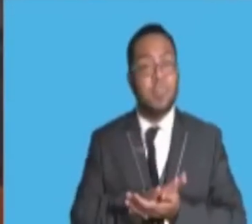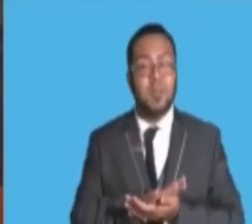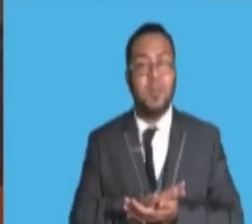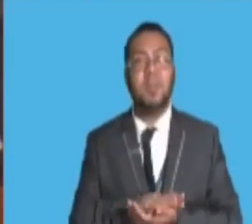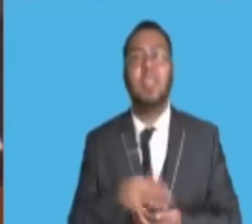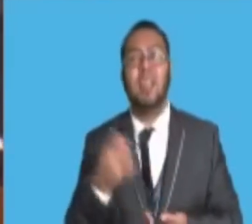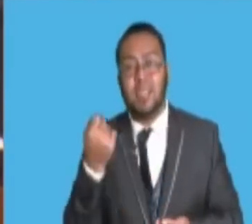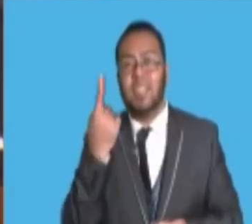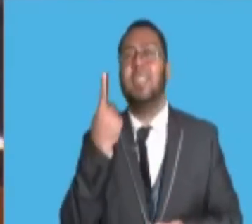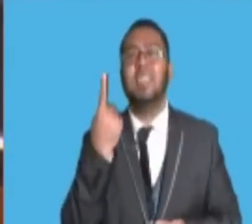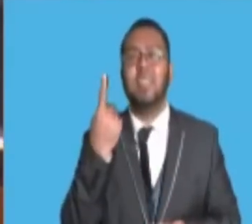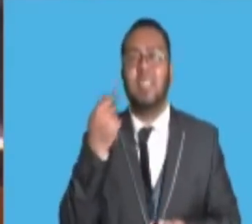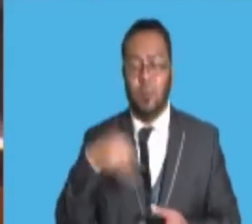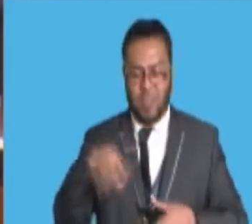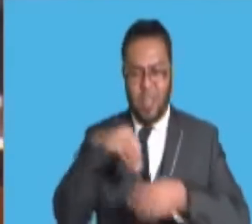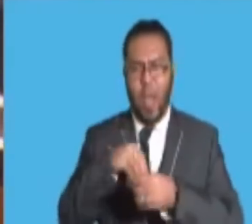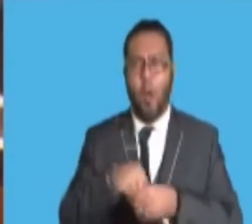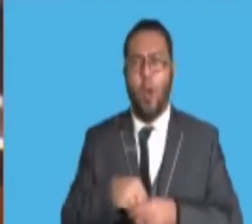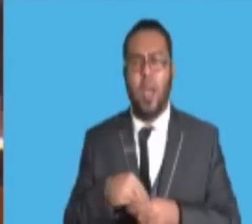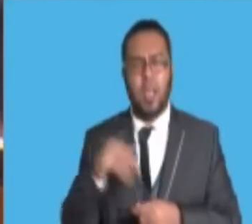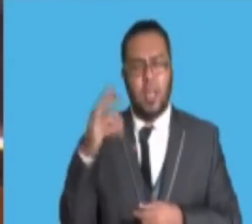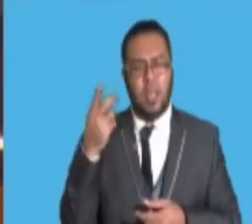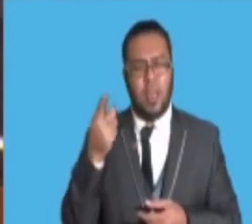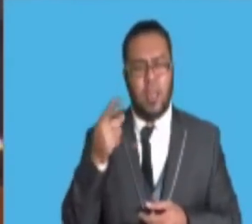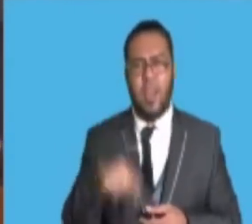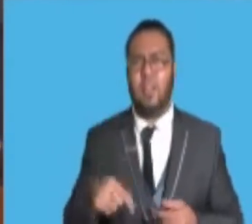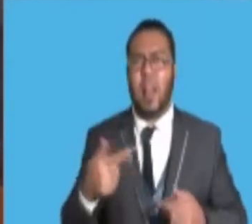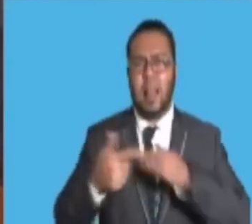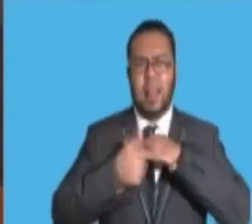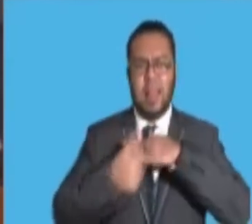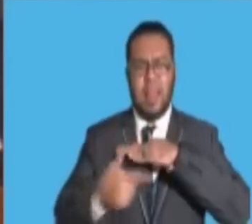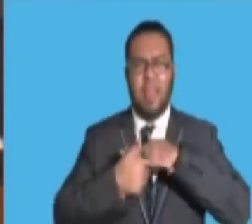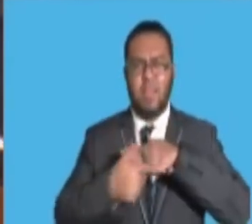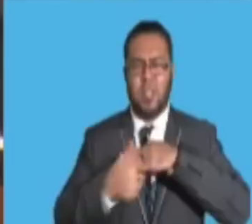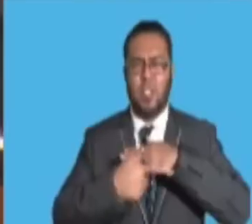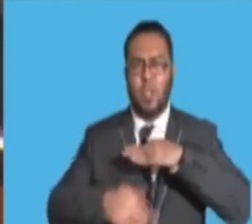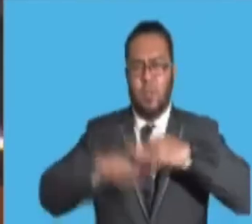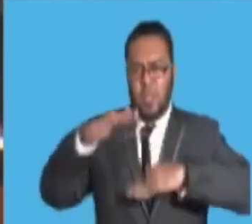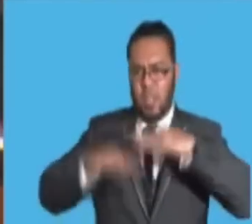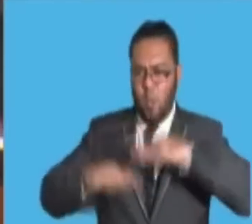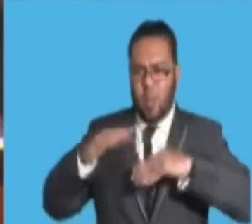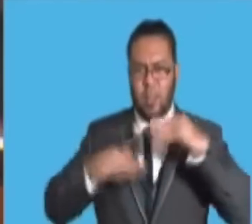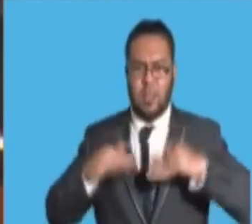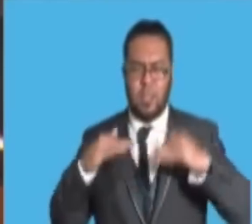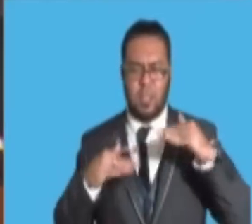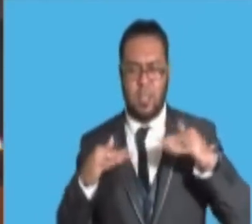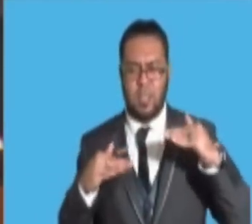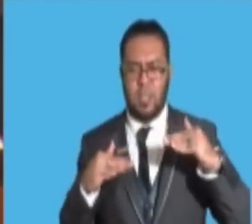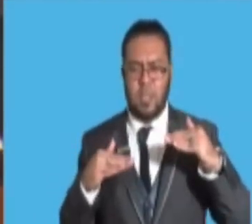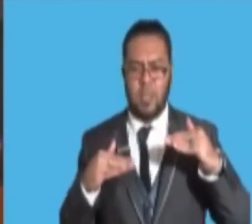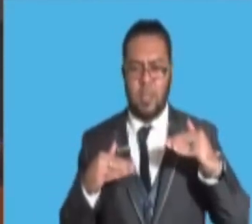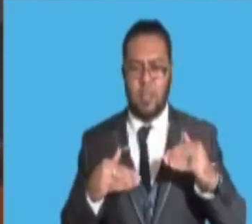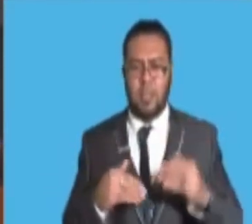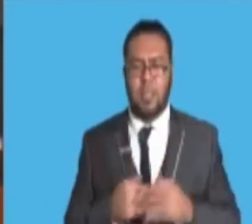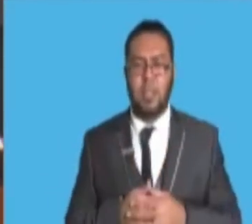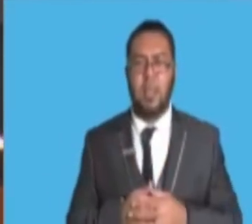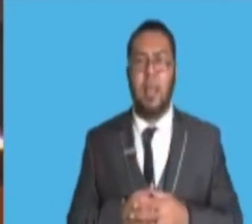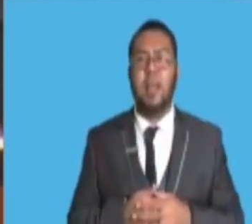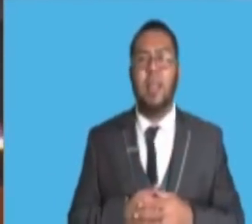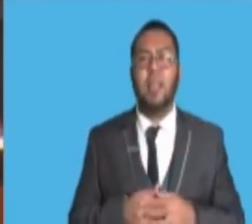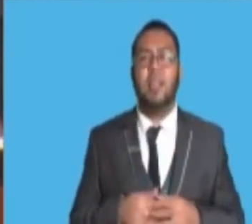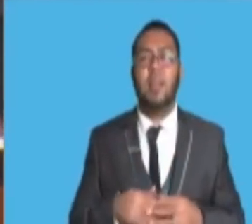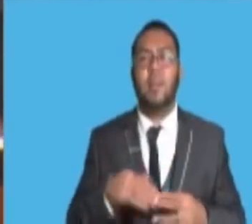that even within our Itoke community, there are levels of inequality that I could say existed then and probably still